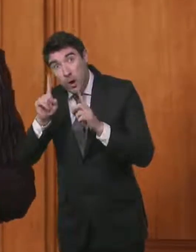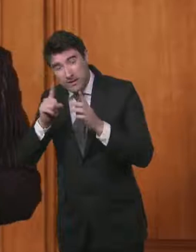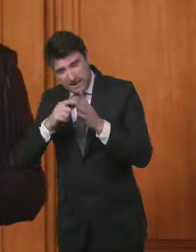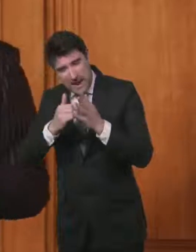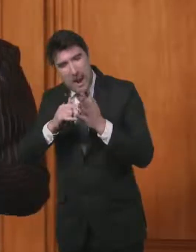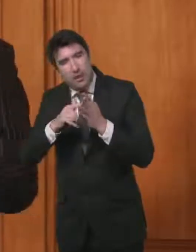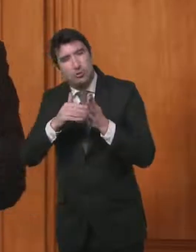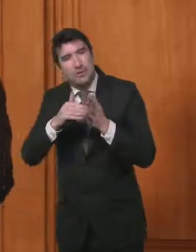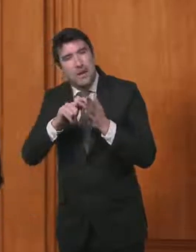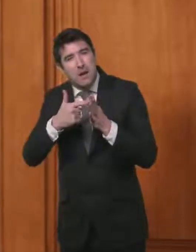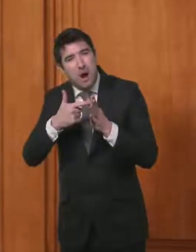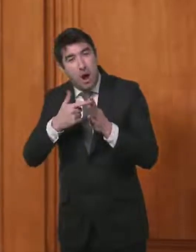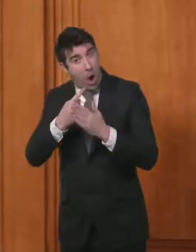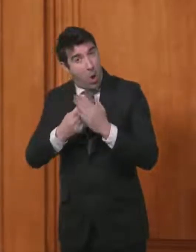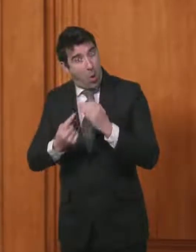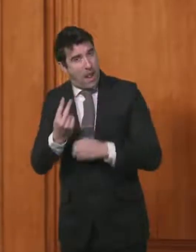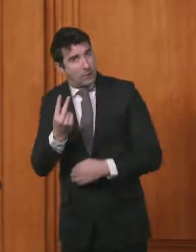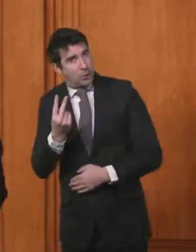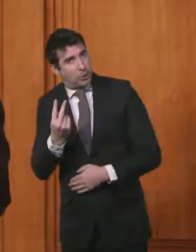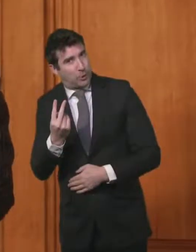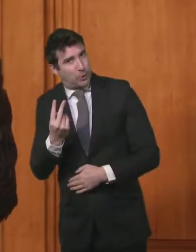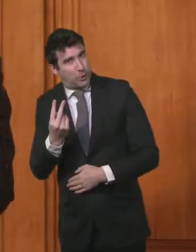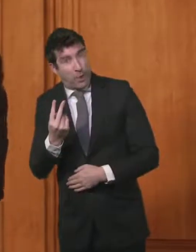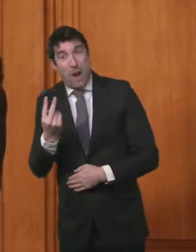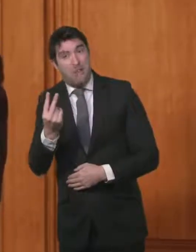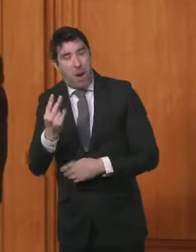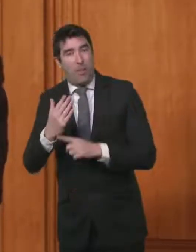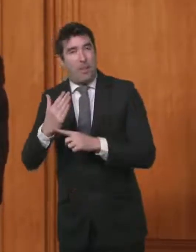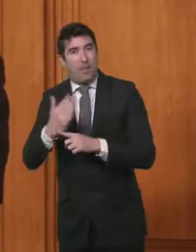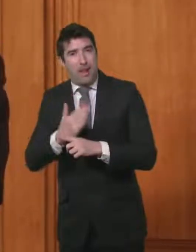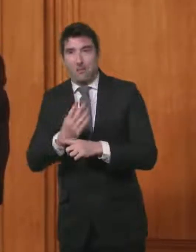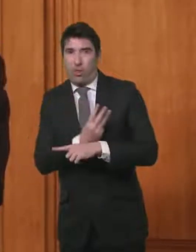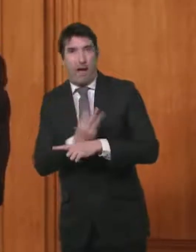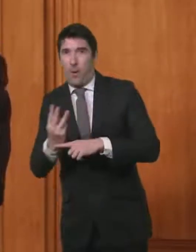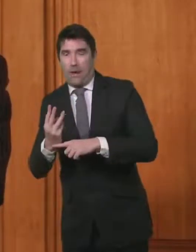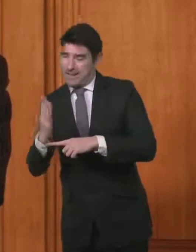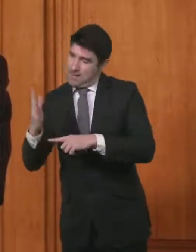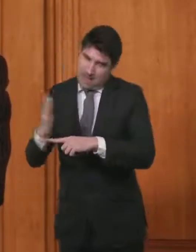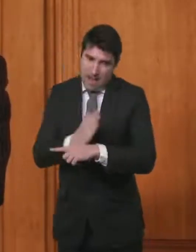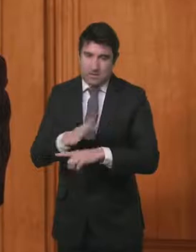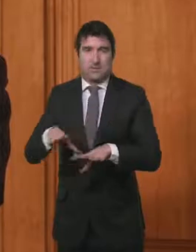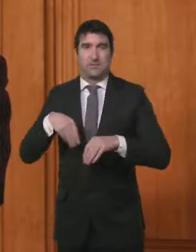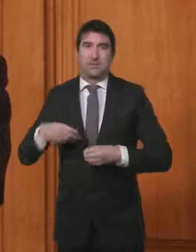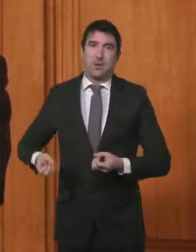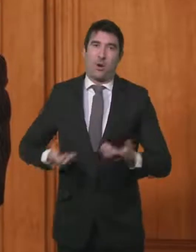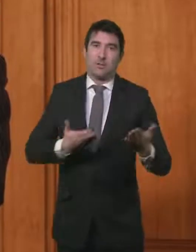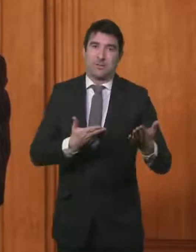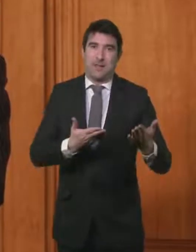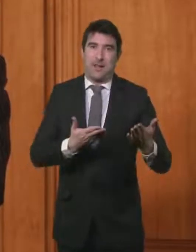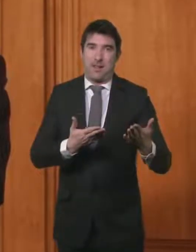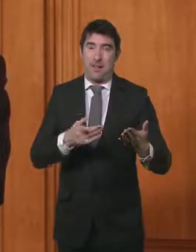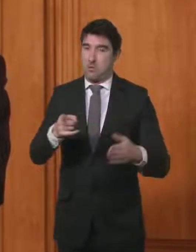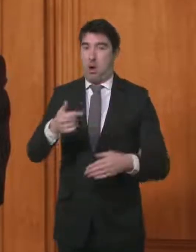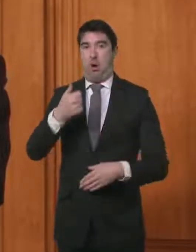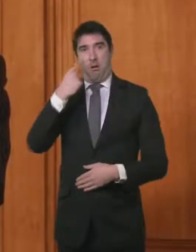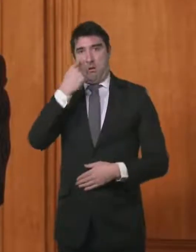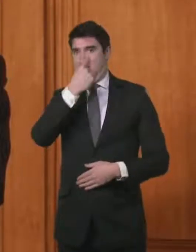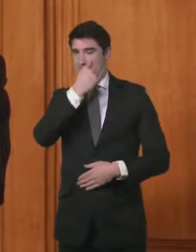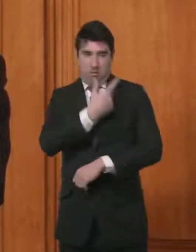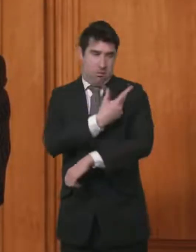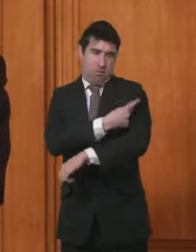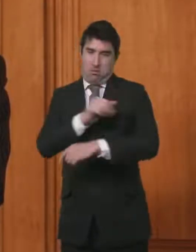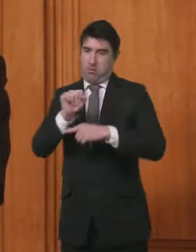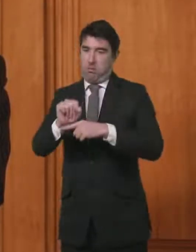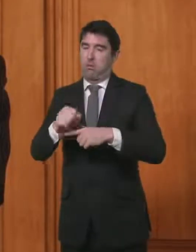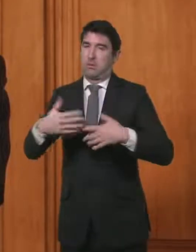to actually thing getting that hospitalised. JCVI So has give them that. changed for us in the last 24 hours is this very clear advice to